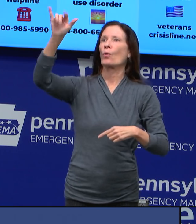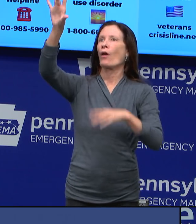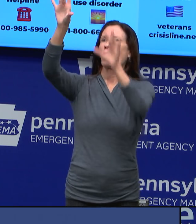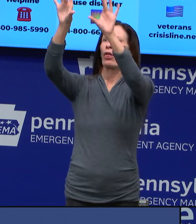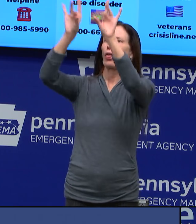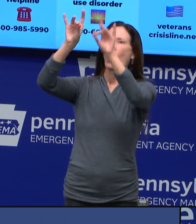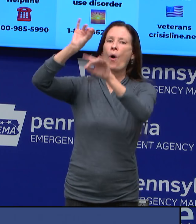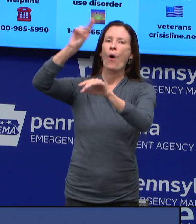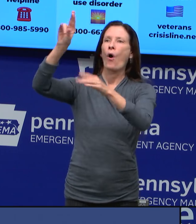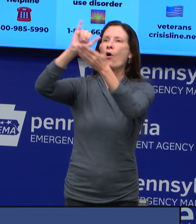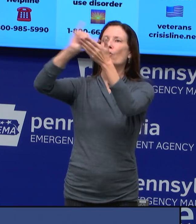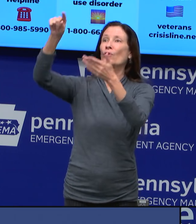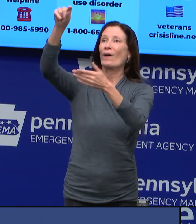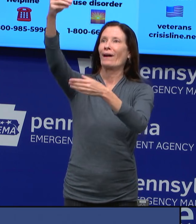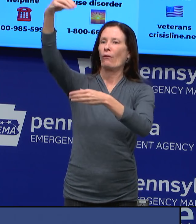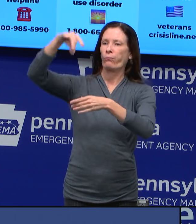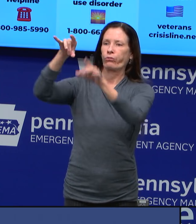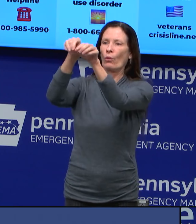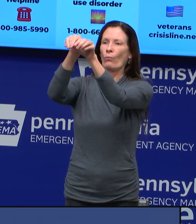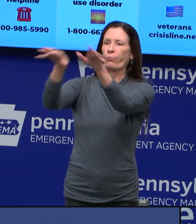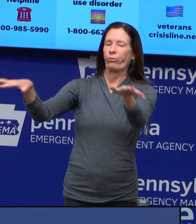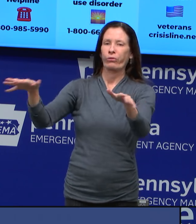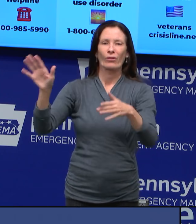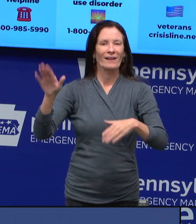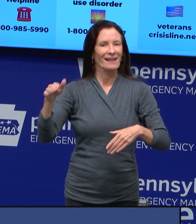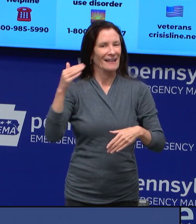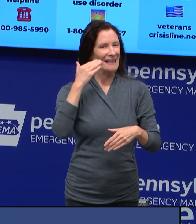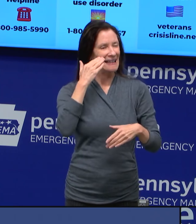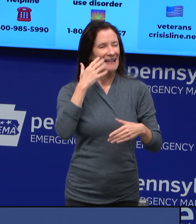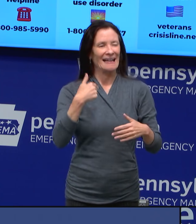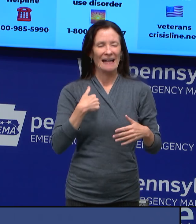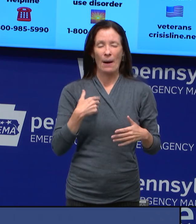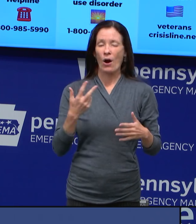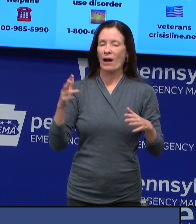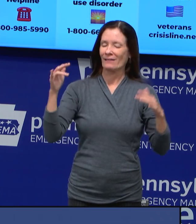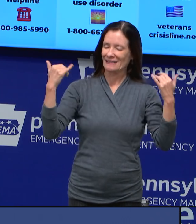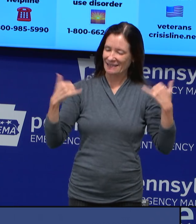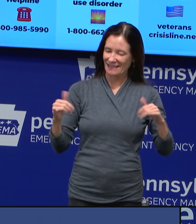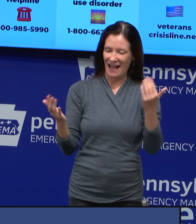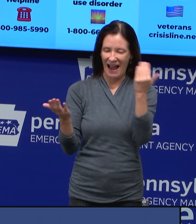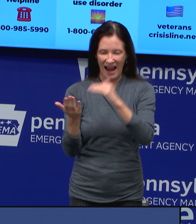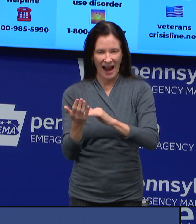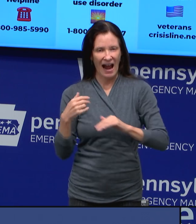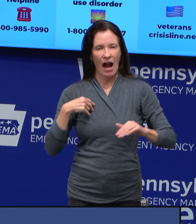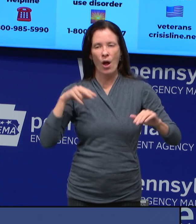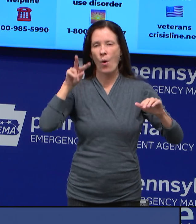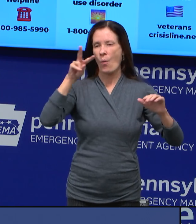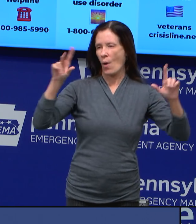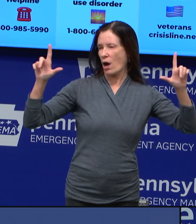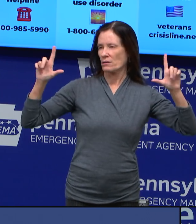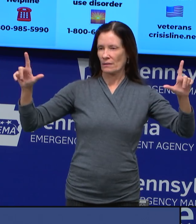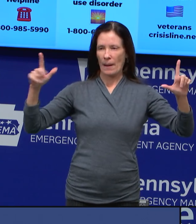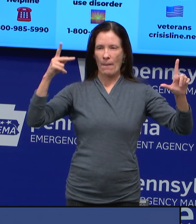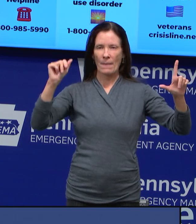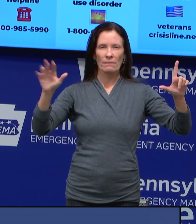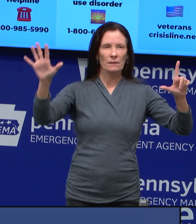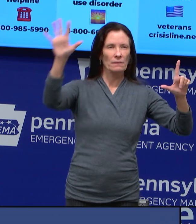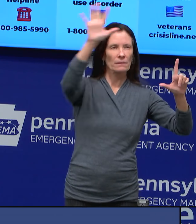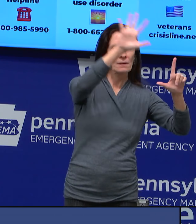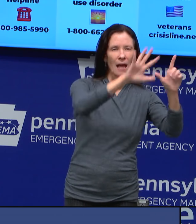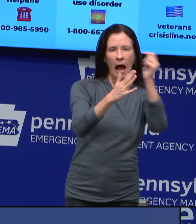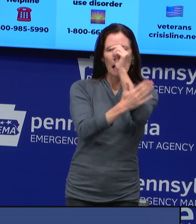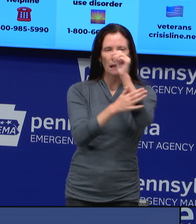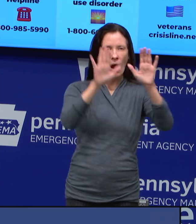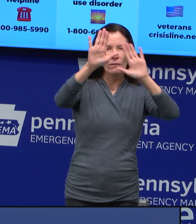potential outbreaks in any county that goes from red to yellow. From 6ABC, New York is taking the approach to reopen looking at